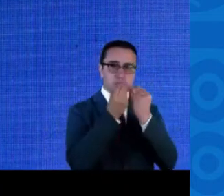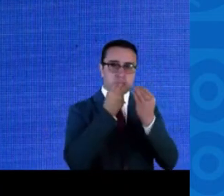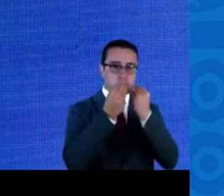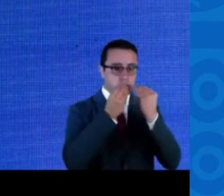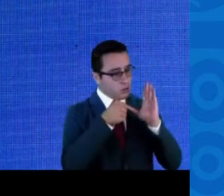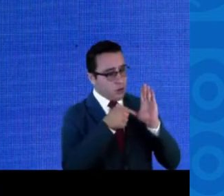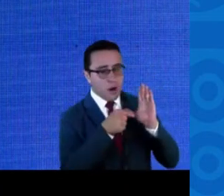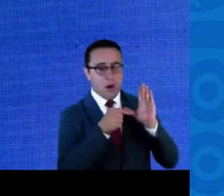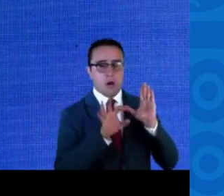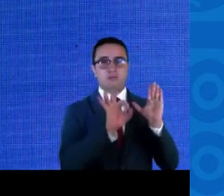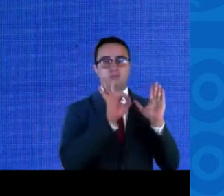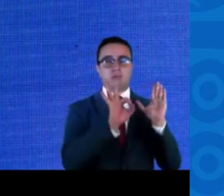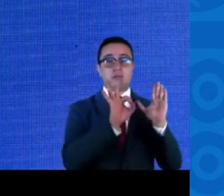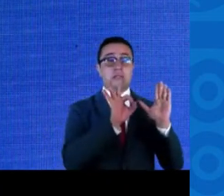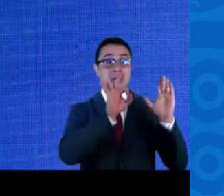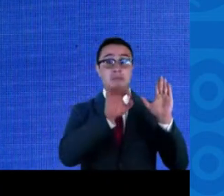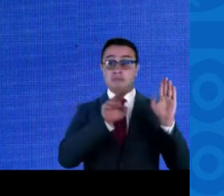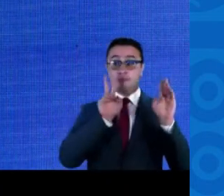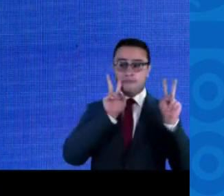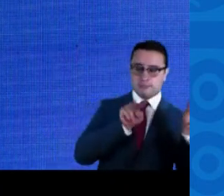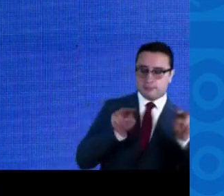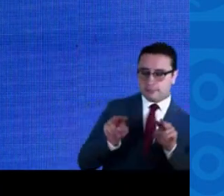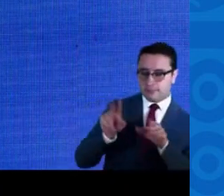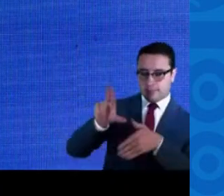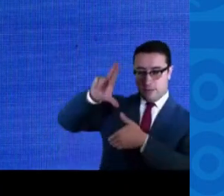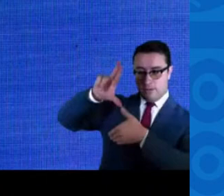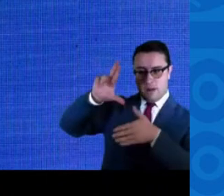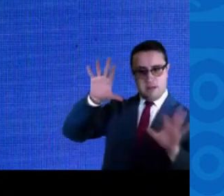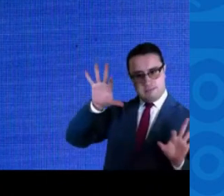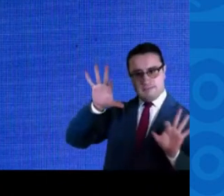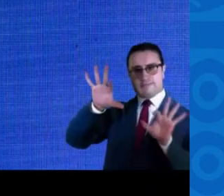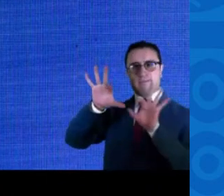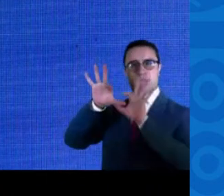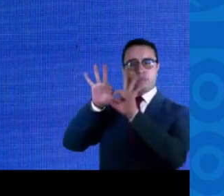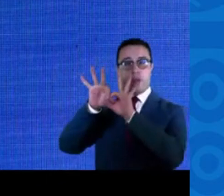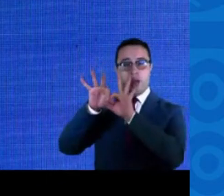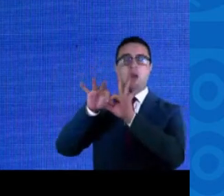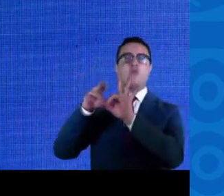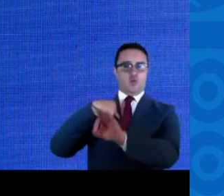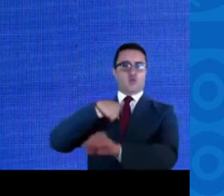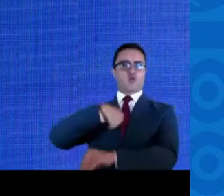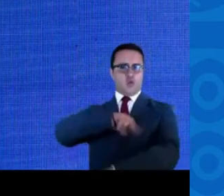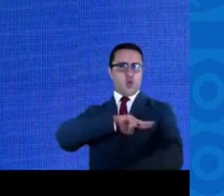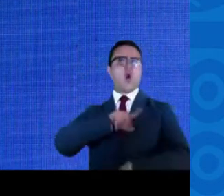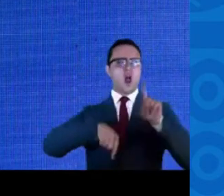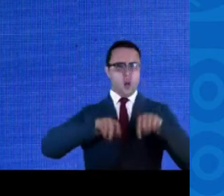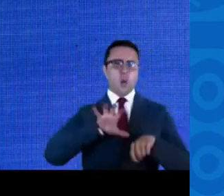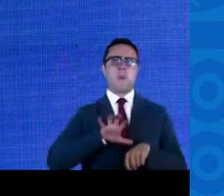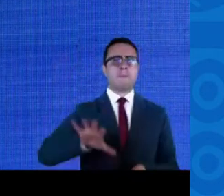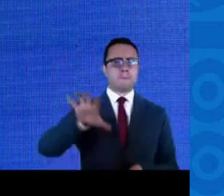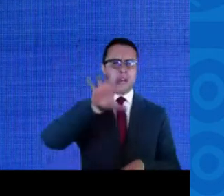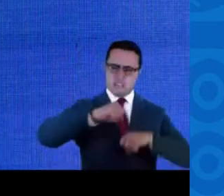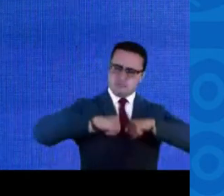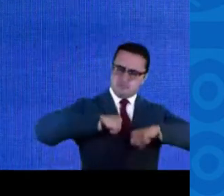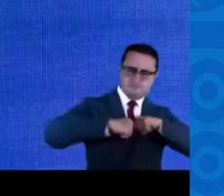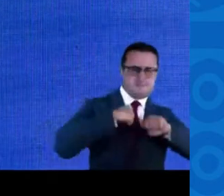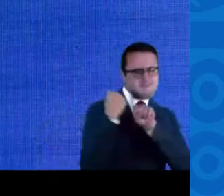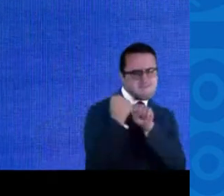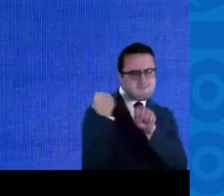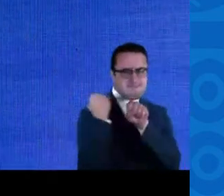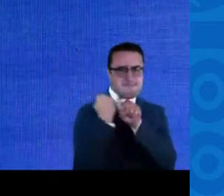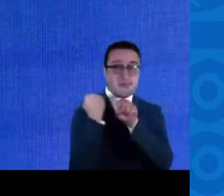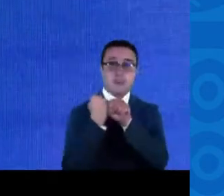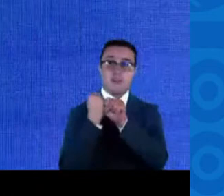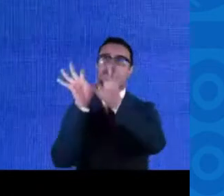leadership of the World Food Program and for its commitment with Latin America, hand in hand with